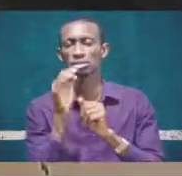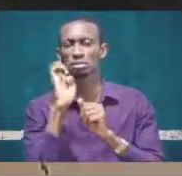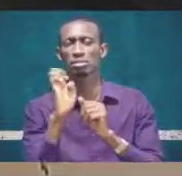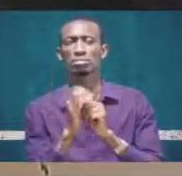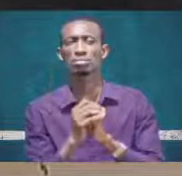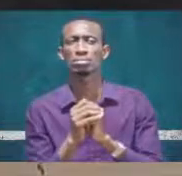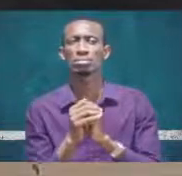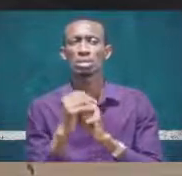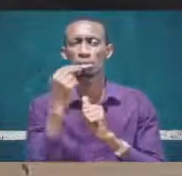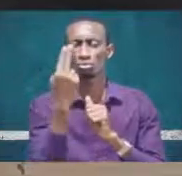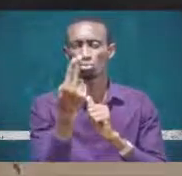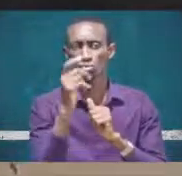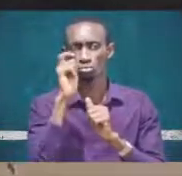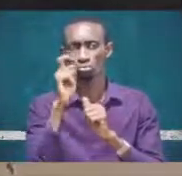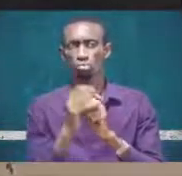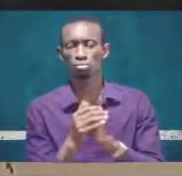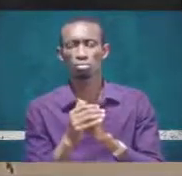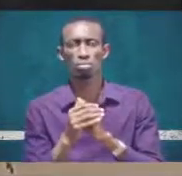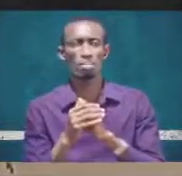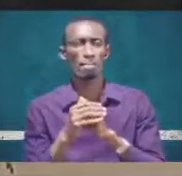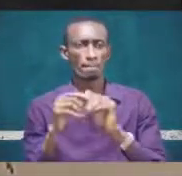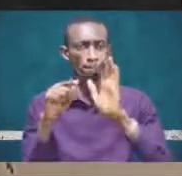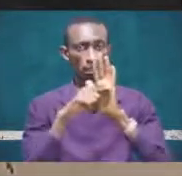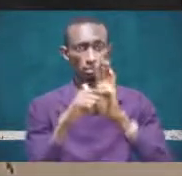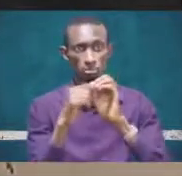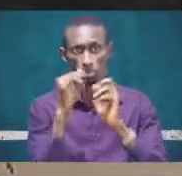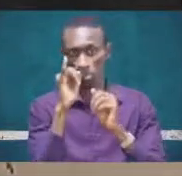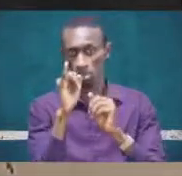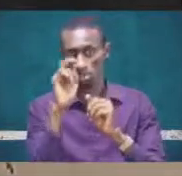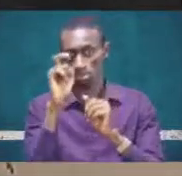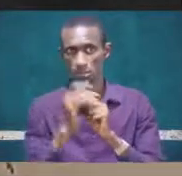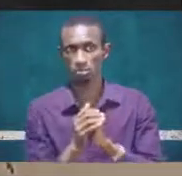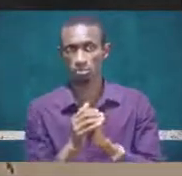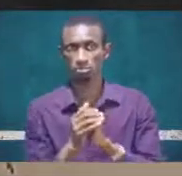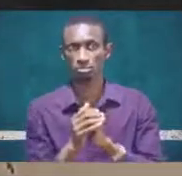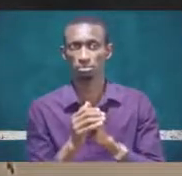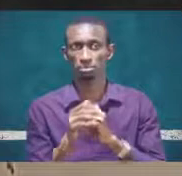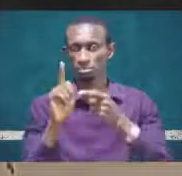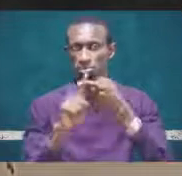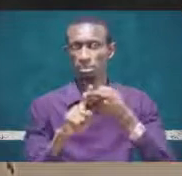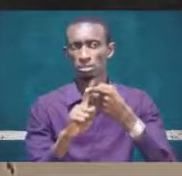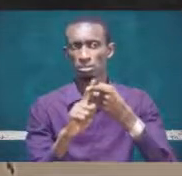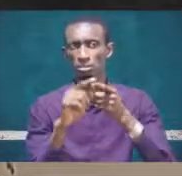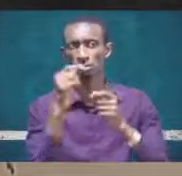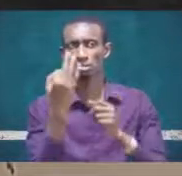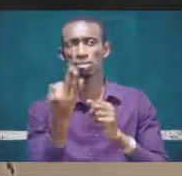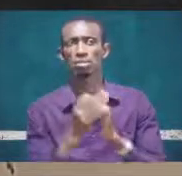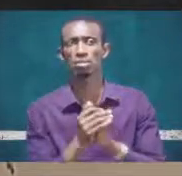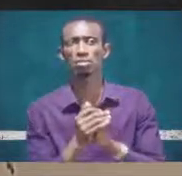ix minus ix plus 3 e power ix minus